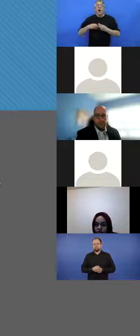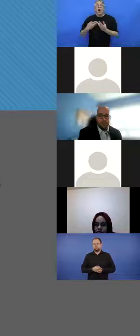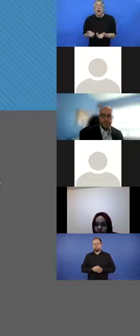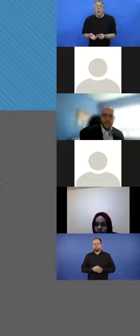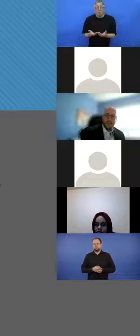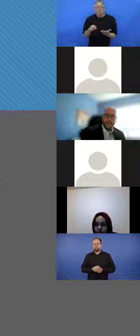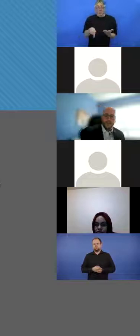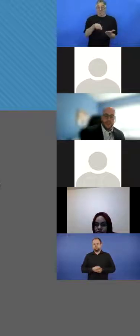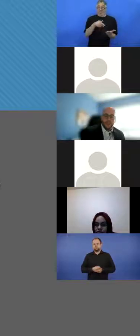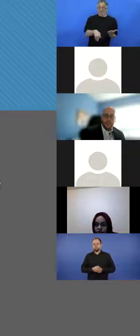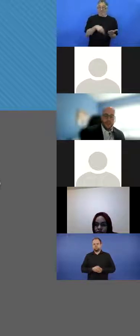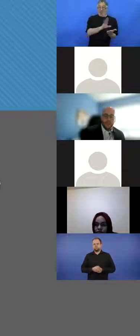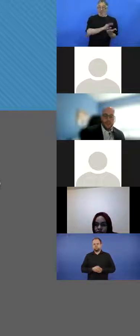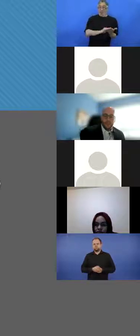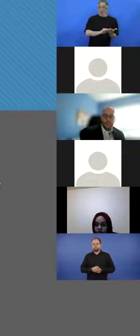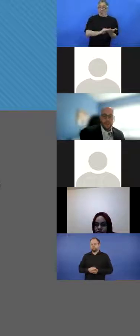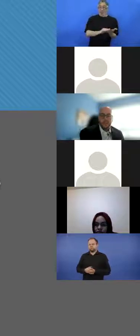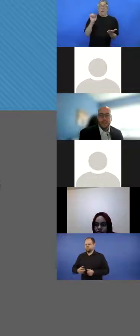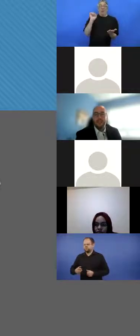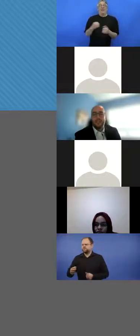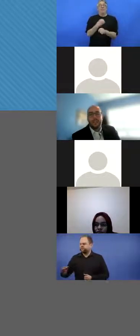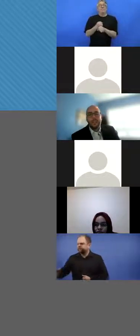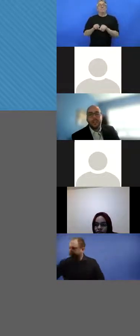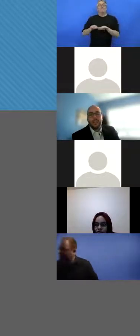report. Next slide, please.